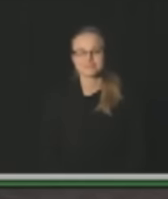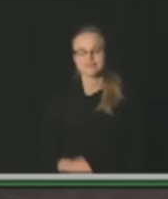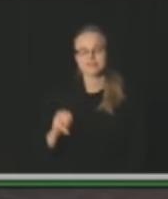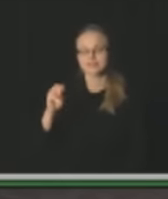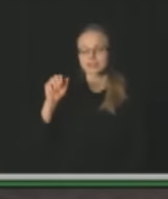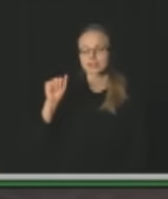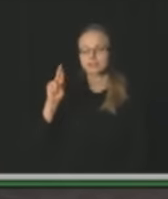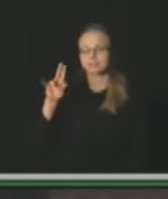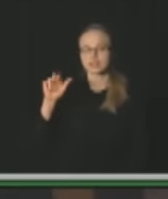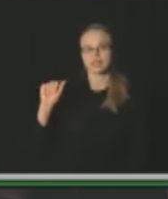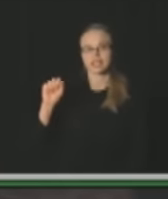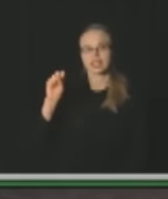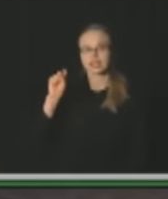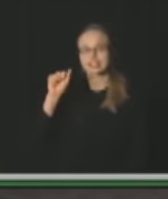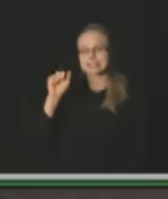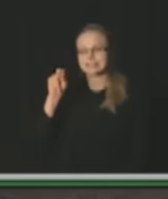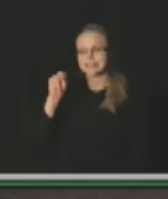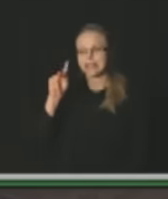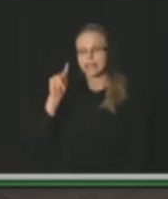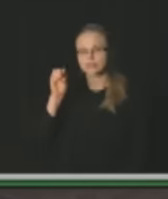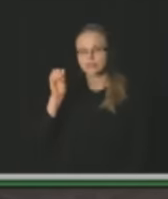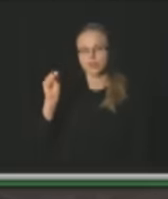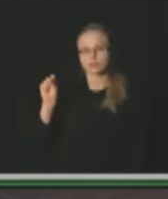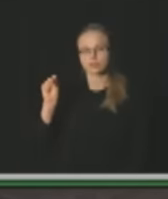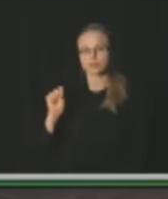Maria Santos.